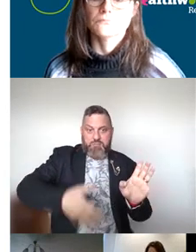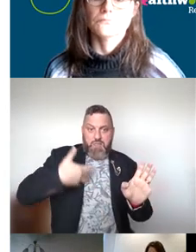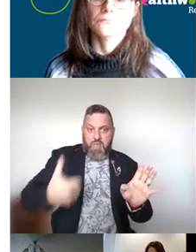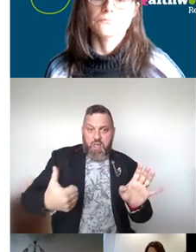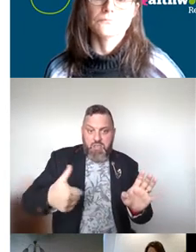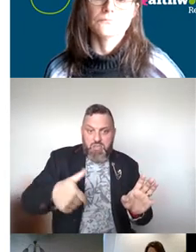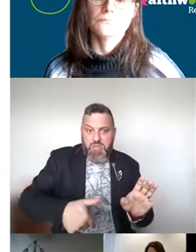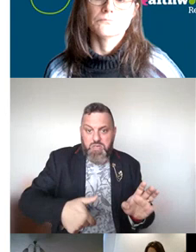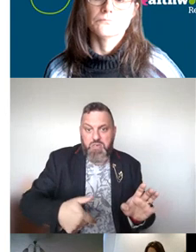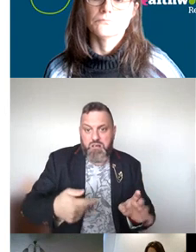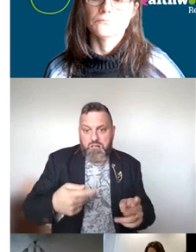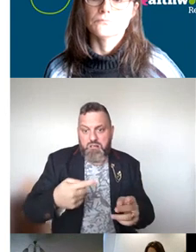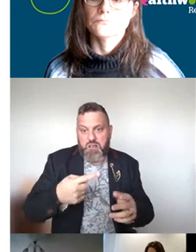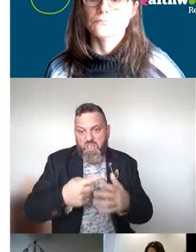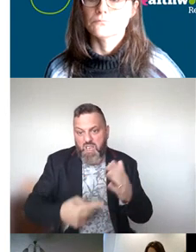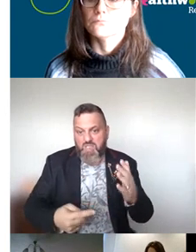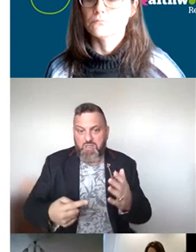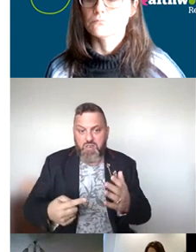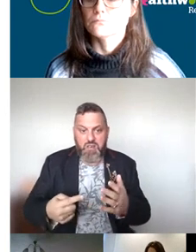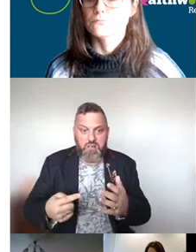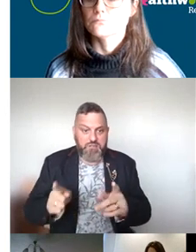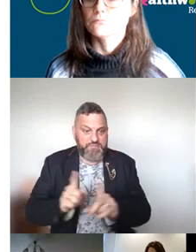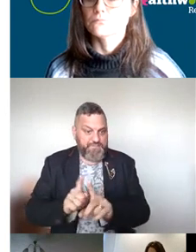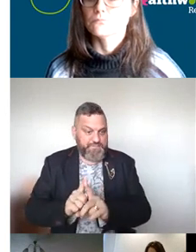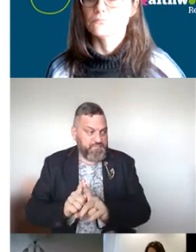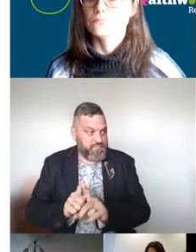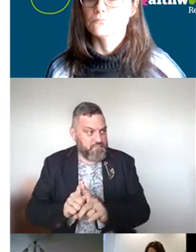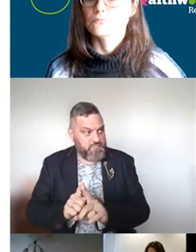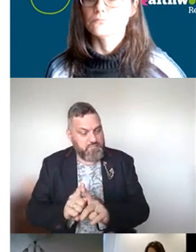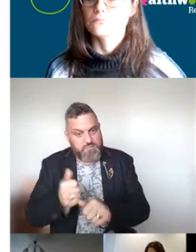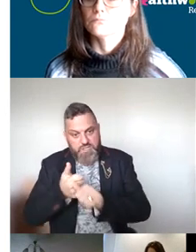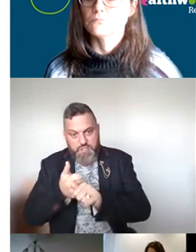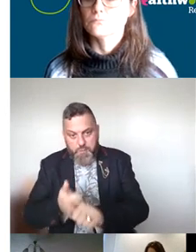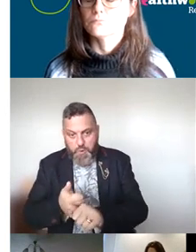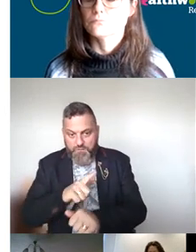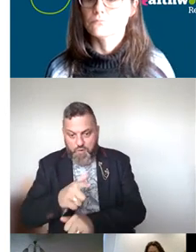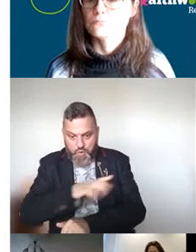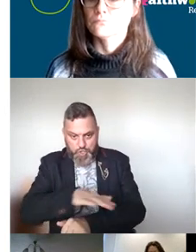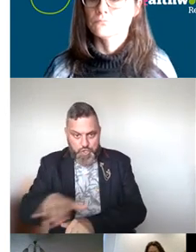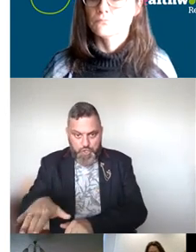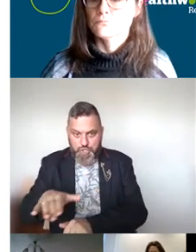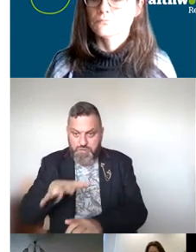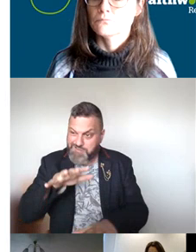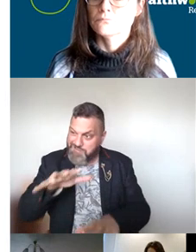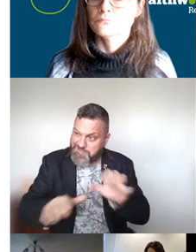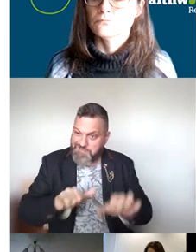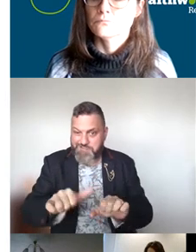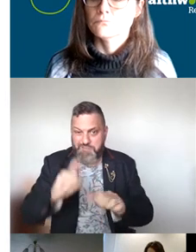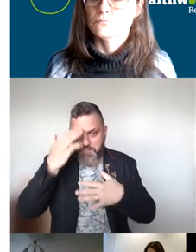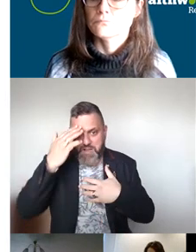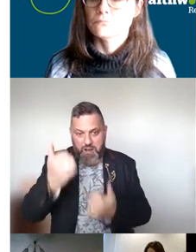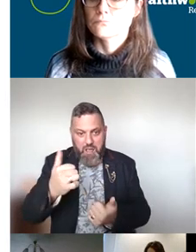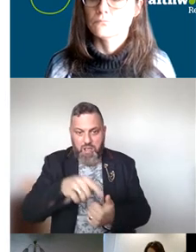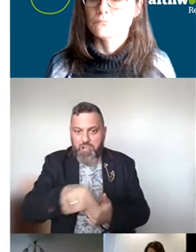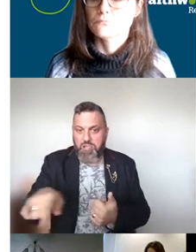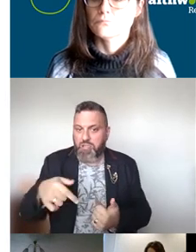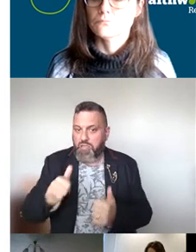of particular challenge. So thinking about the support that we provide to children who struggle in terms of mental health and